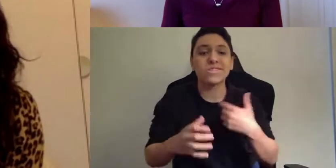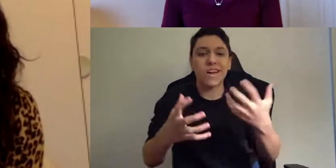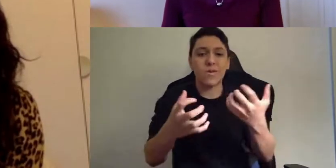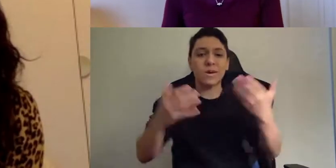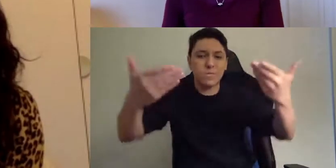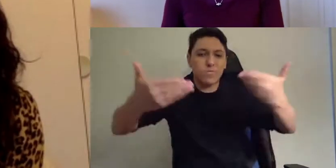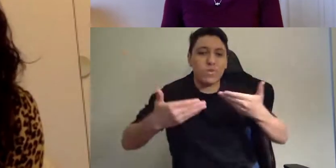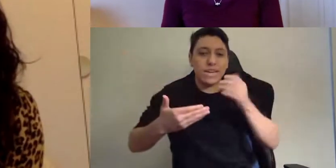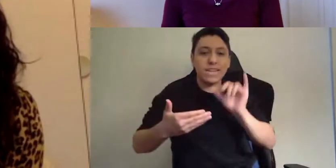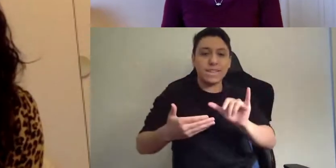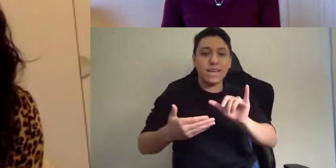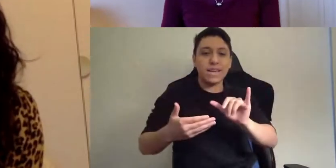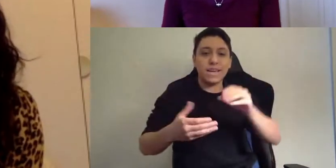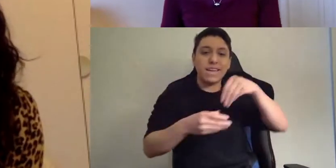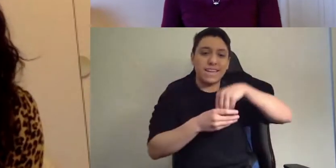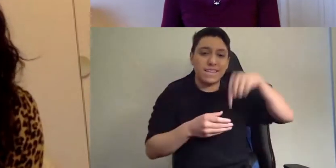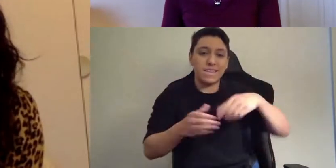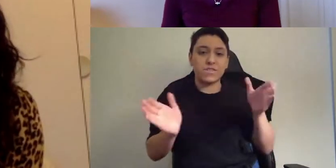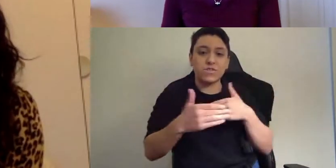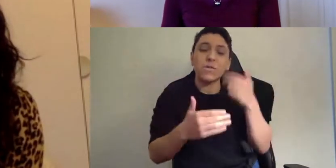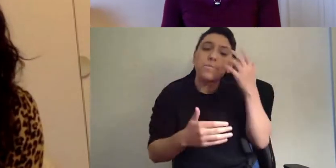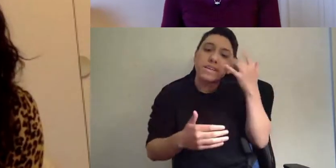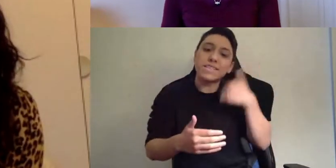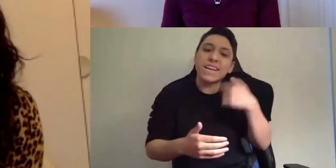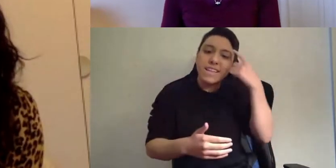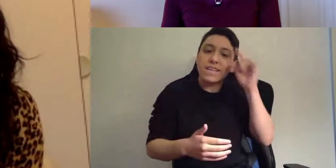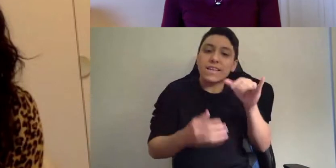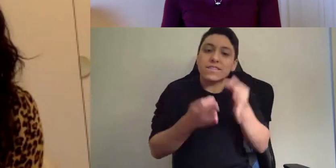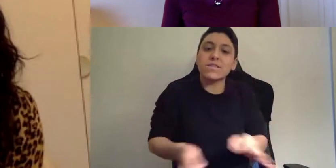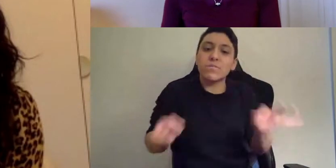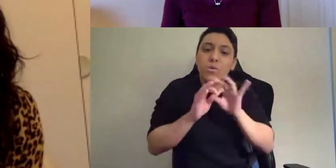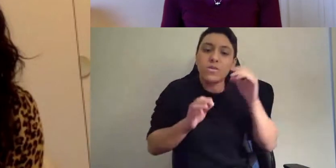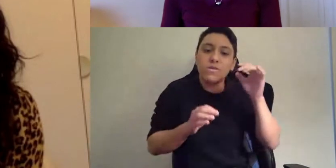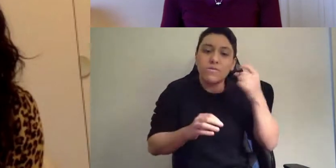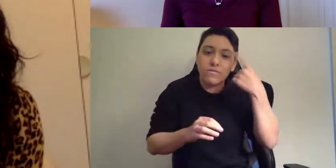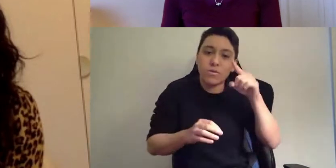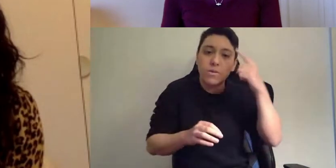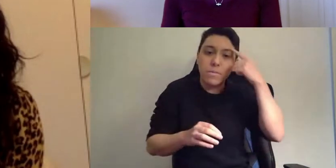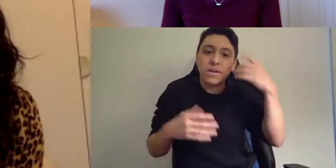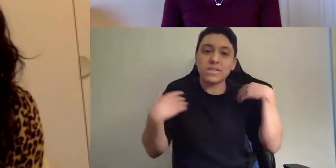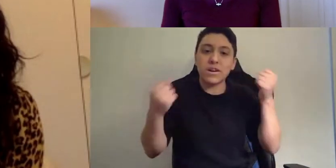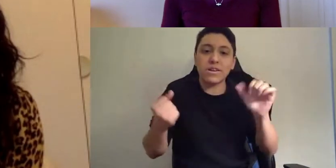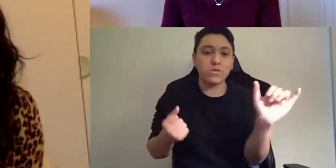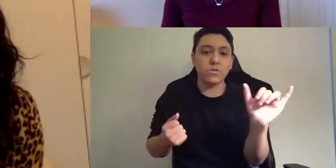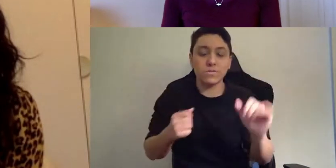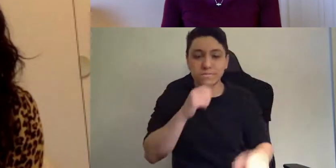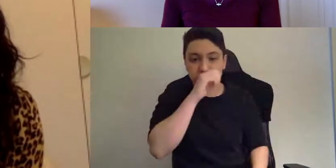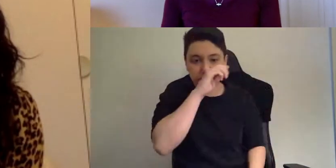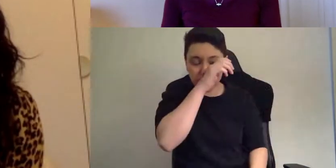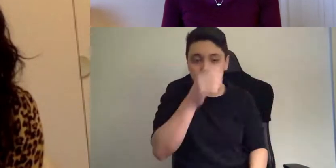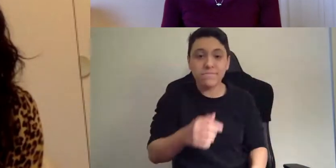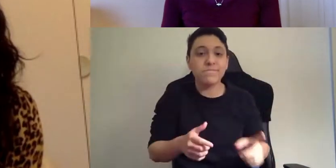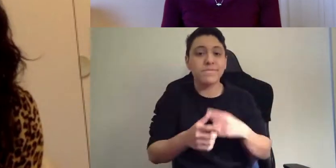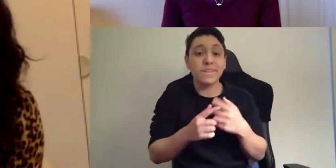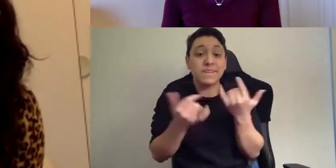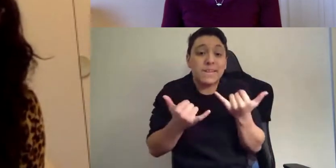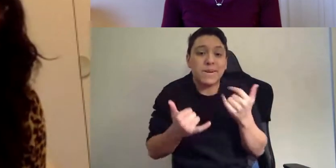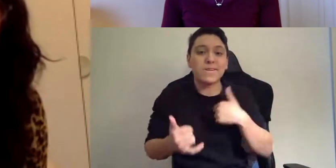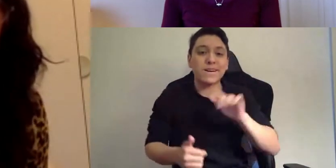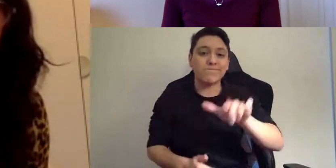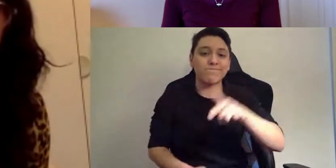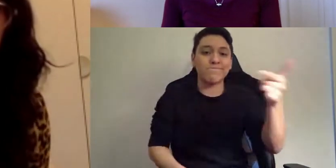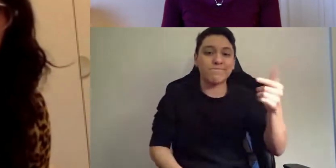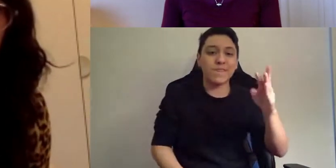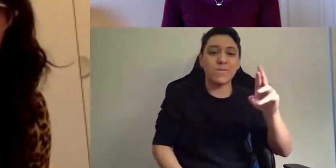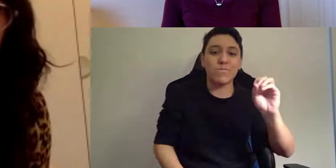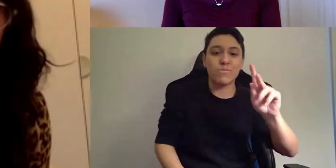that's an important part of mental well-being that we should talk about as well. And then I'll pass it over to Brooke.